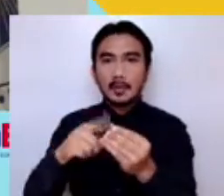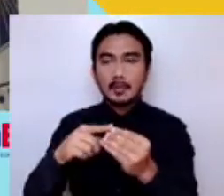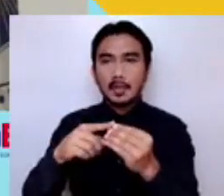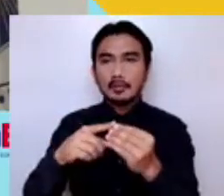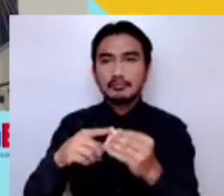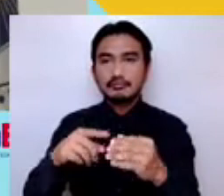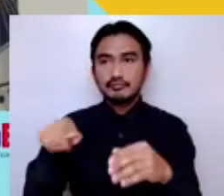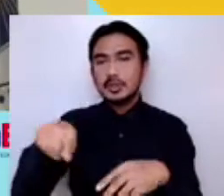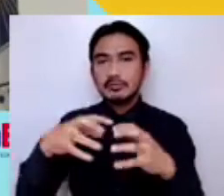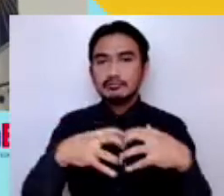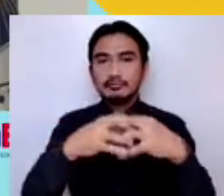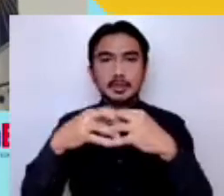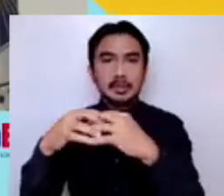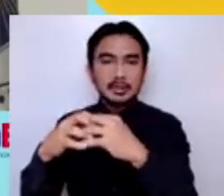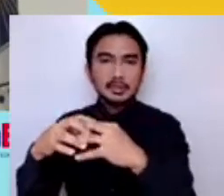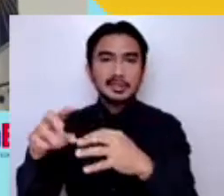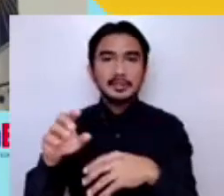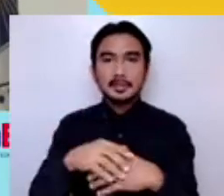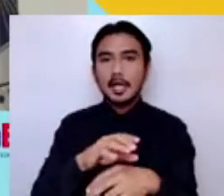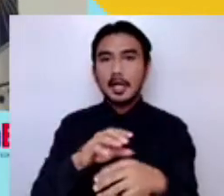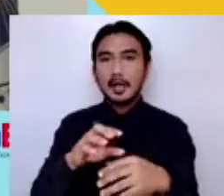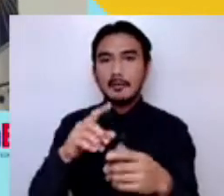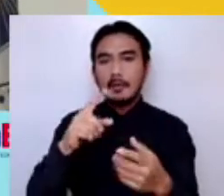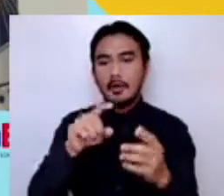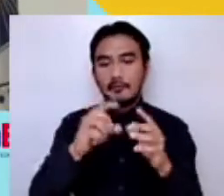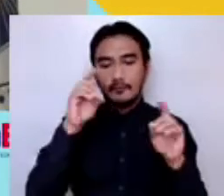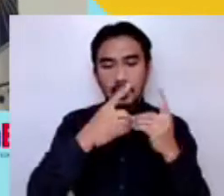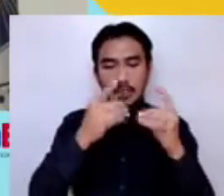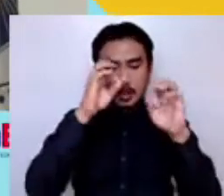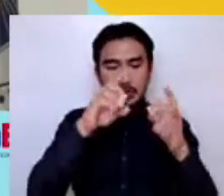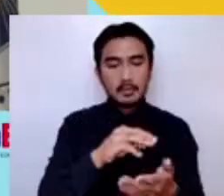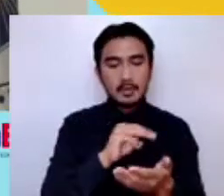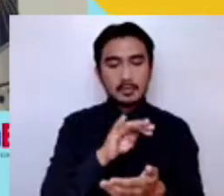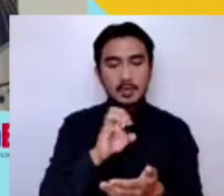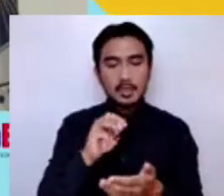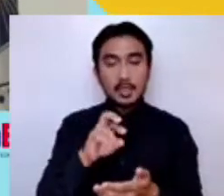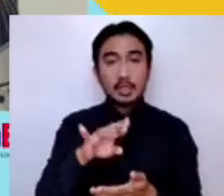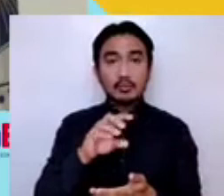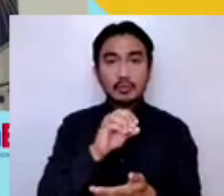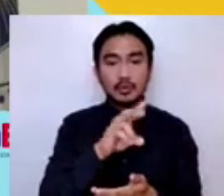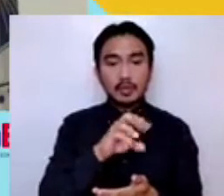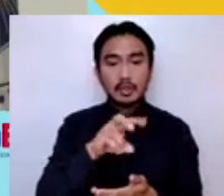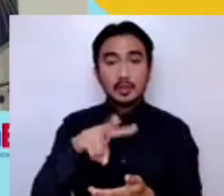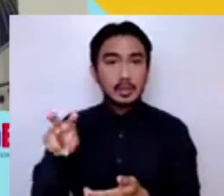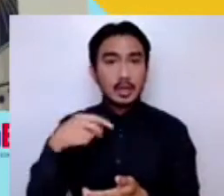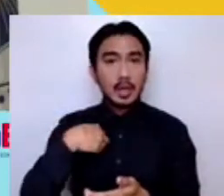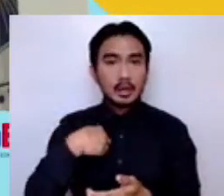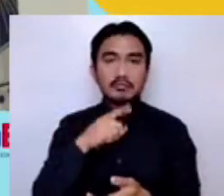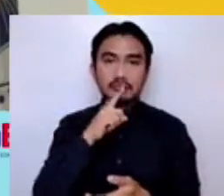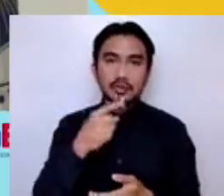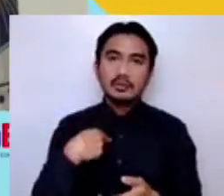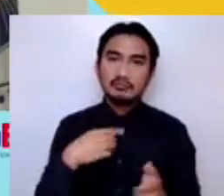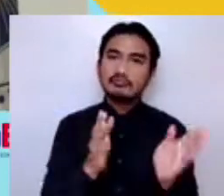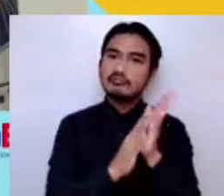the DepEd Memorandum Number 4 series of 2022. And with that, I'd like to personally commend and congratulate